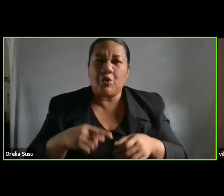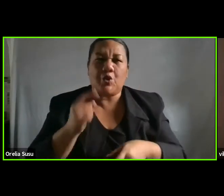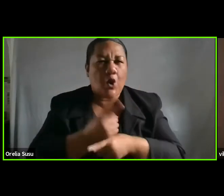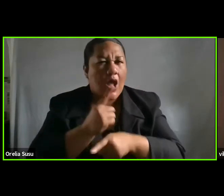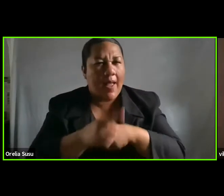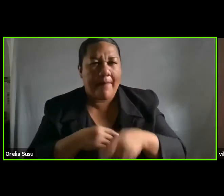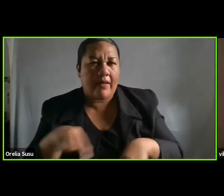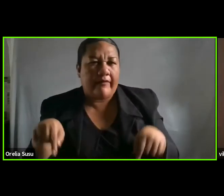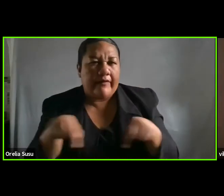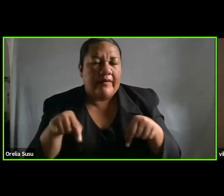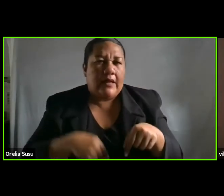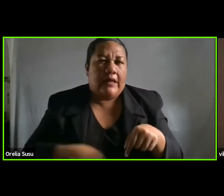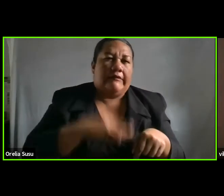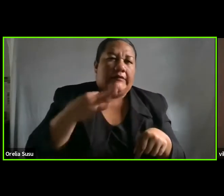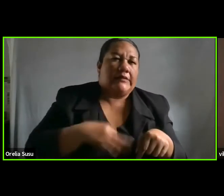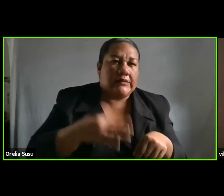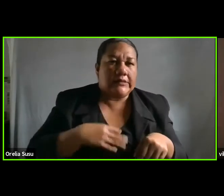mental stress and breakdown.